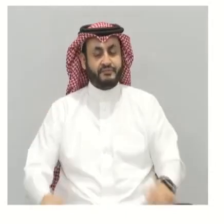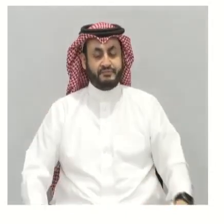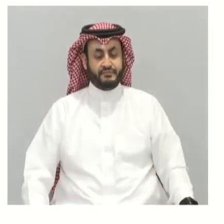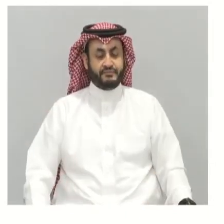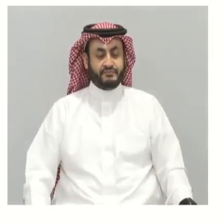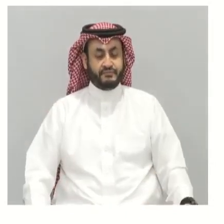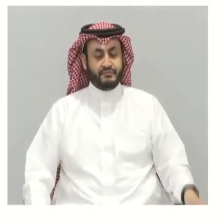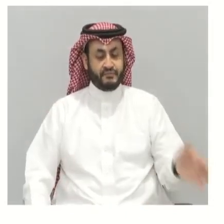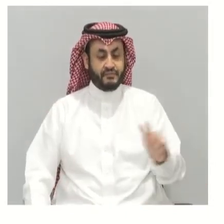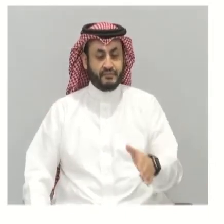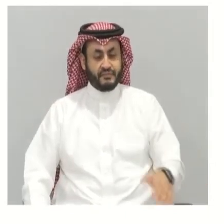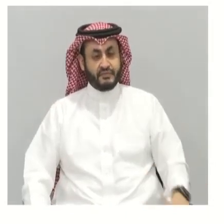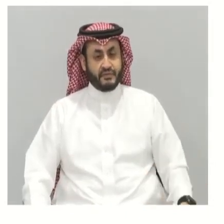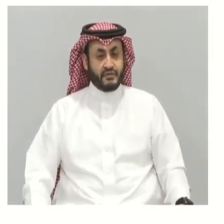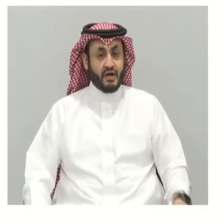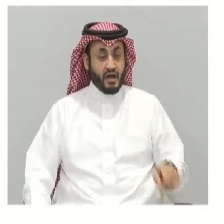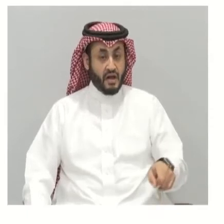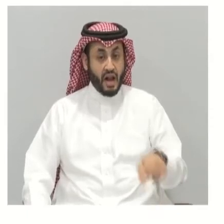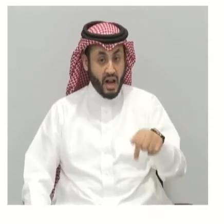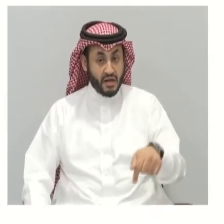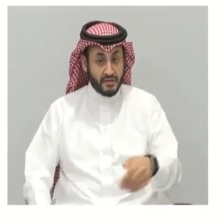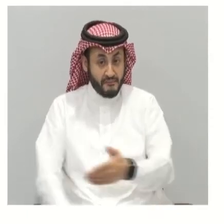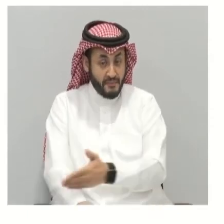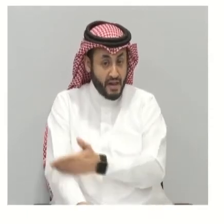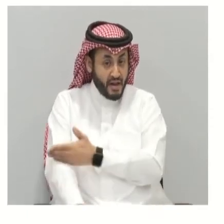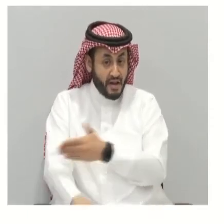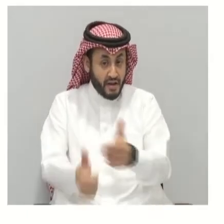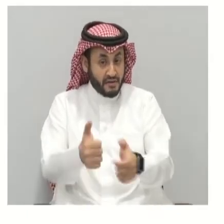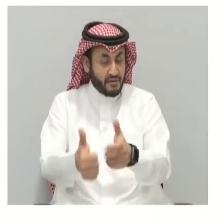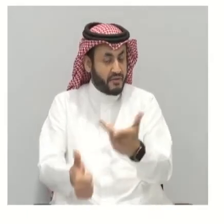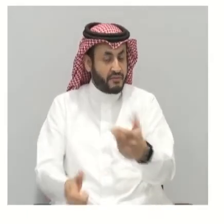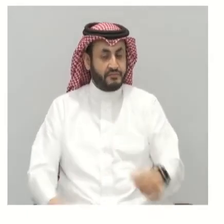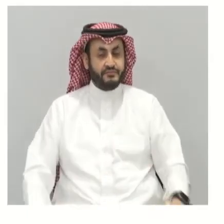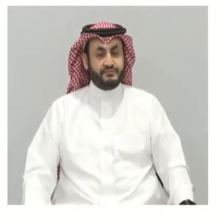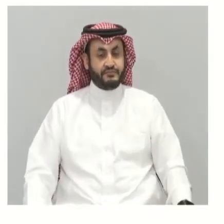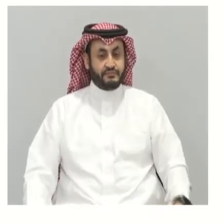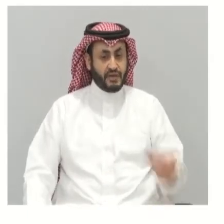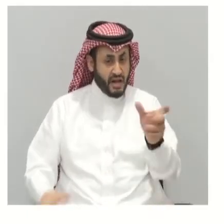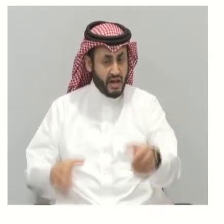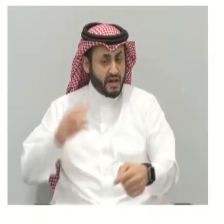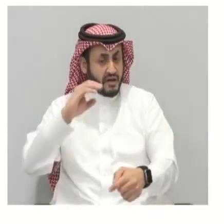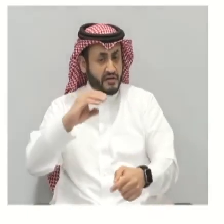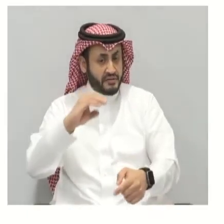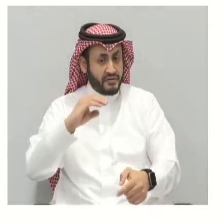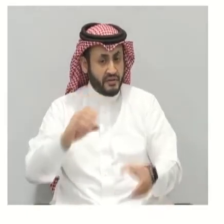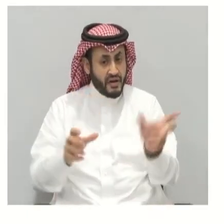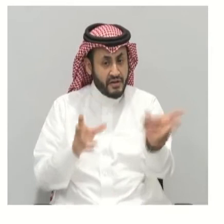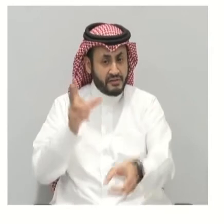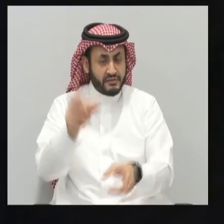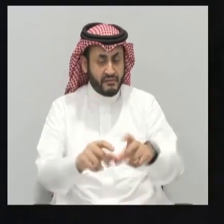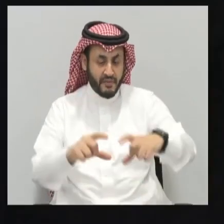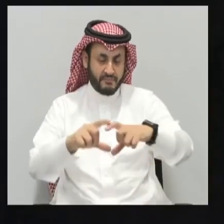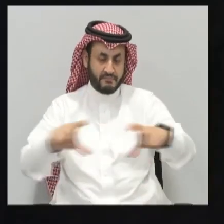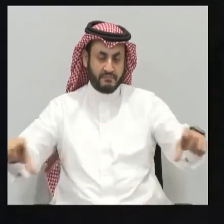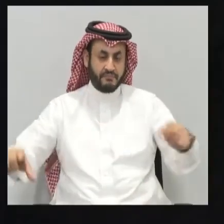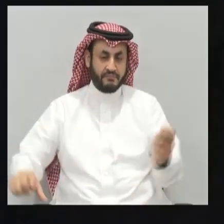what special skills do you need to play the game? So here are the questions. Try to answer these